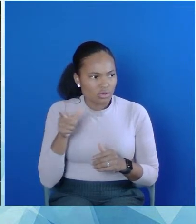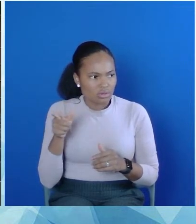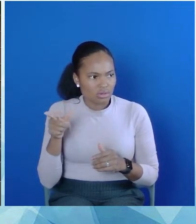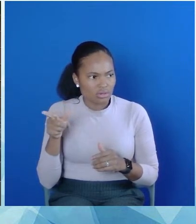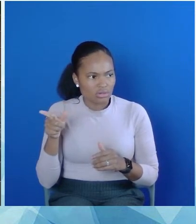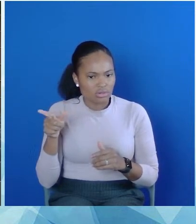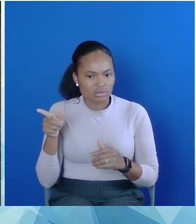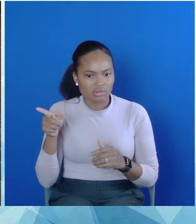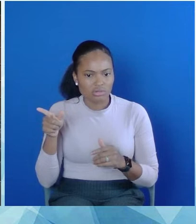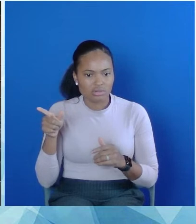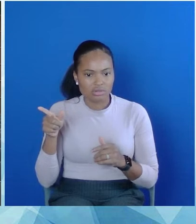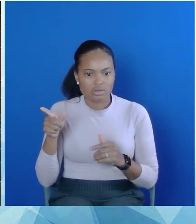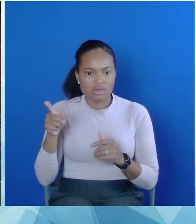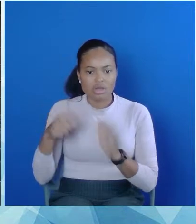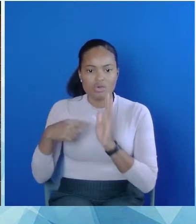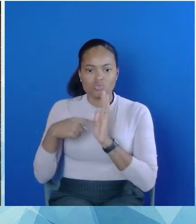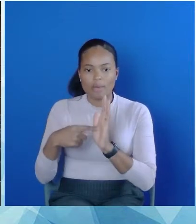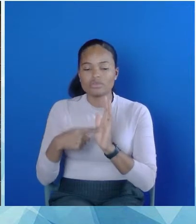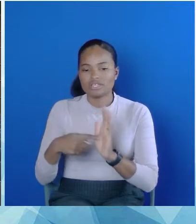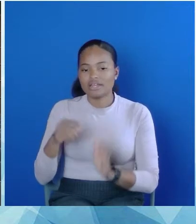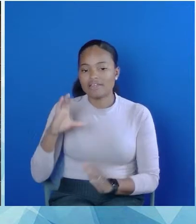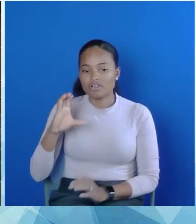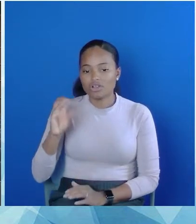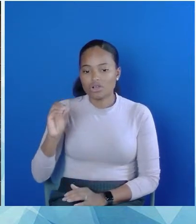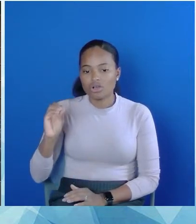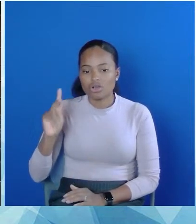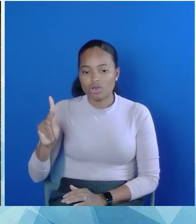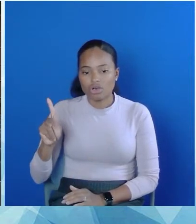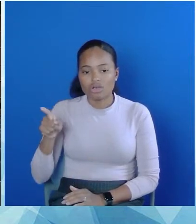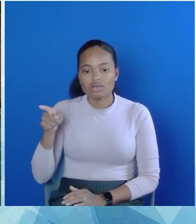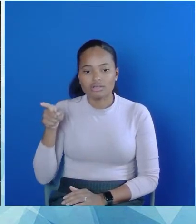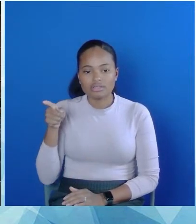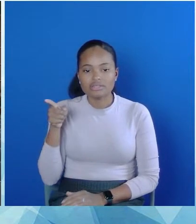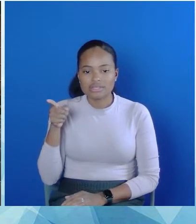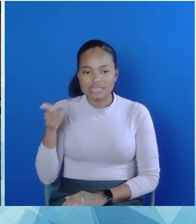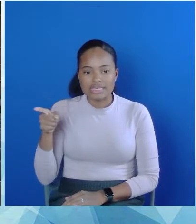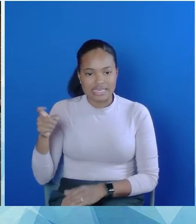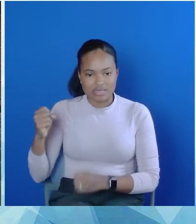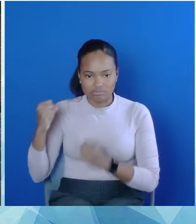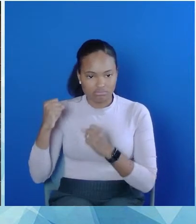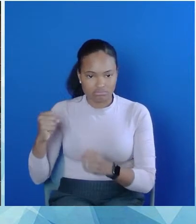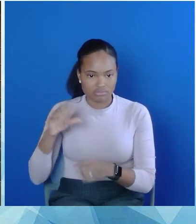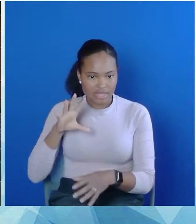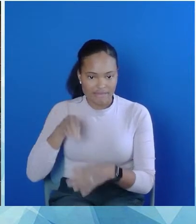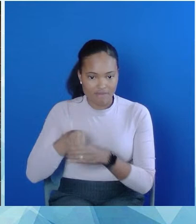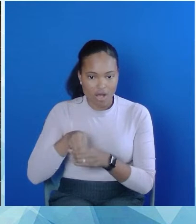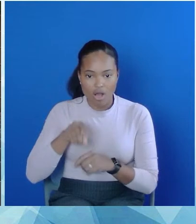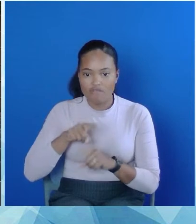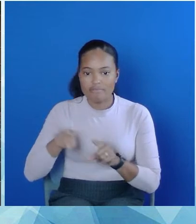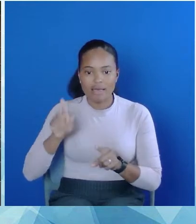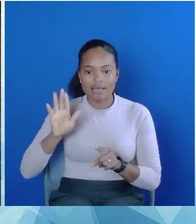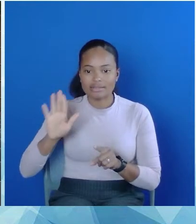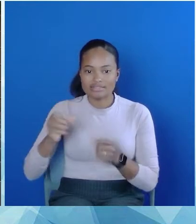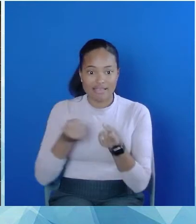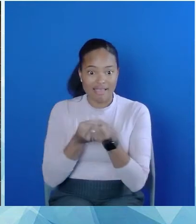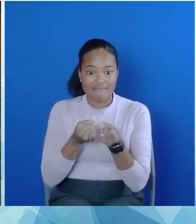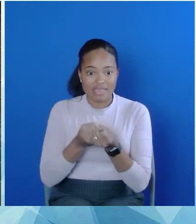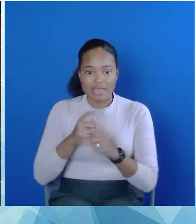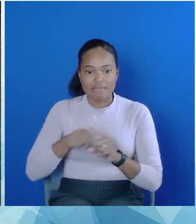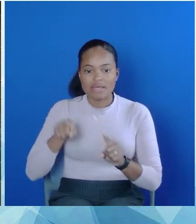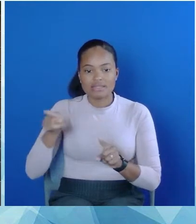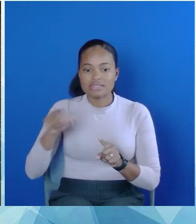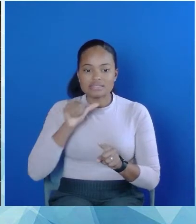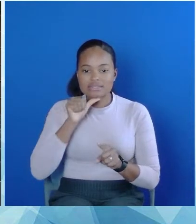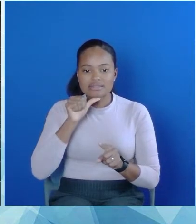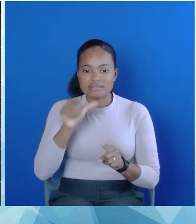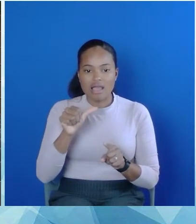unfortunately, the bill did not receive a committee hearing in the Education Committee. However, we're not completely out of the